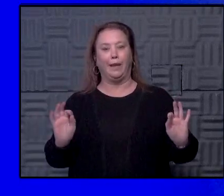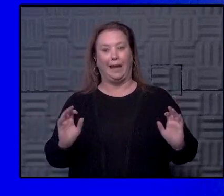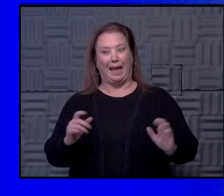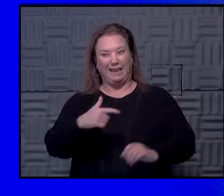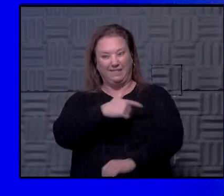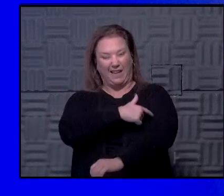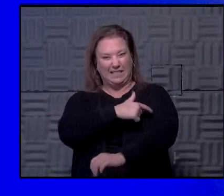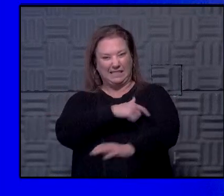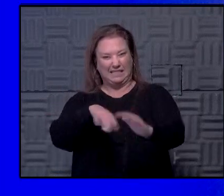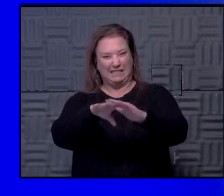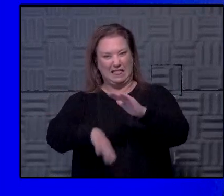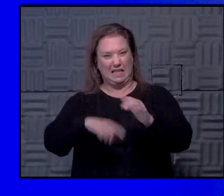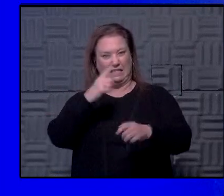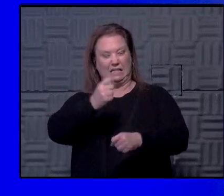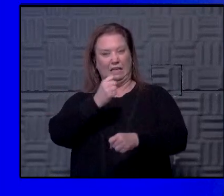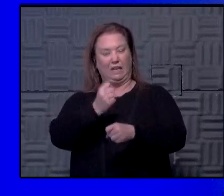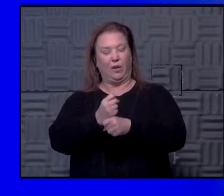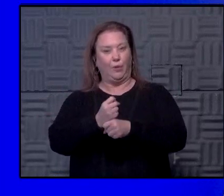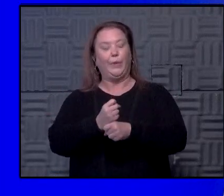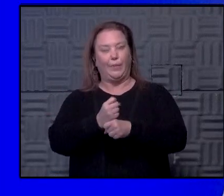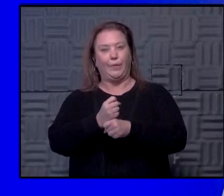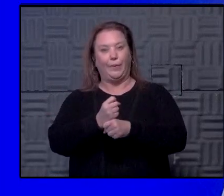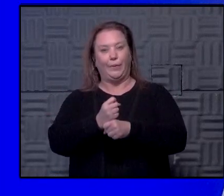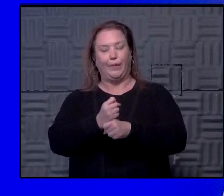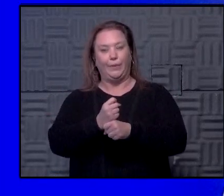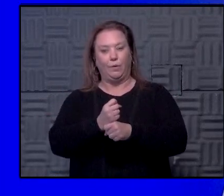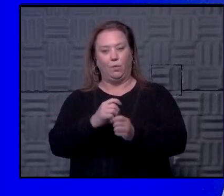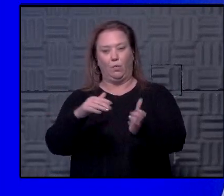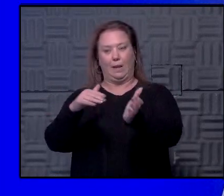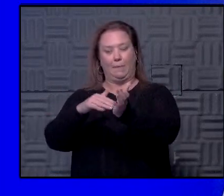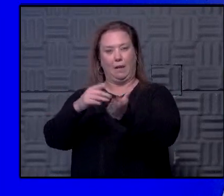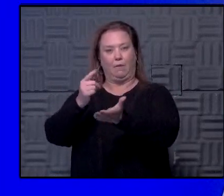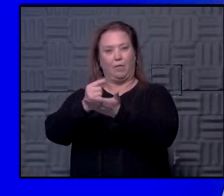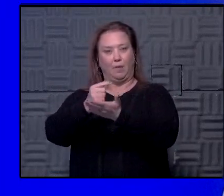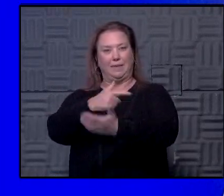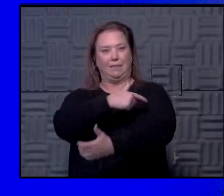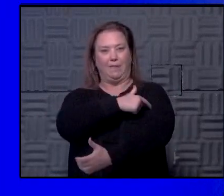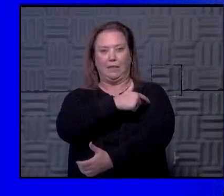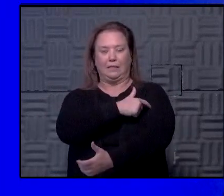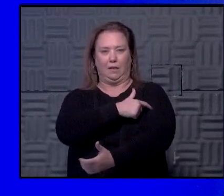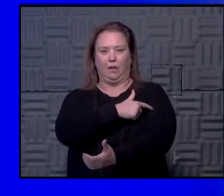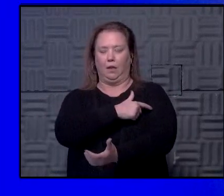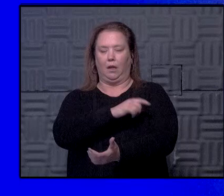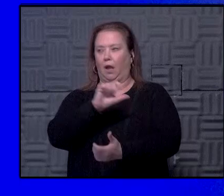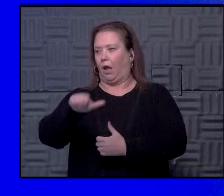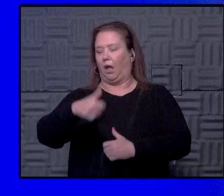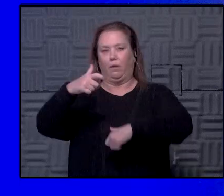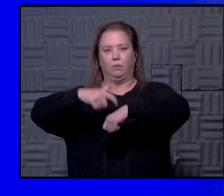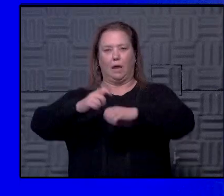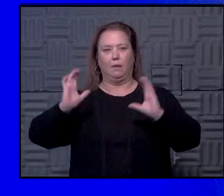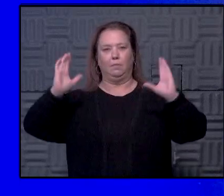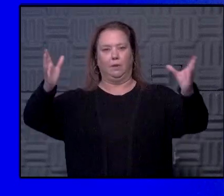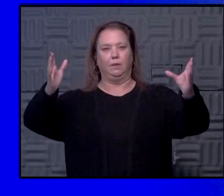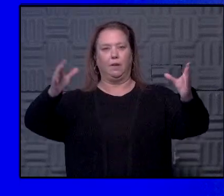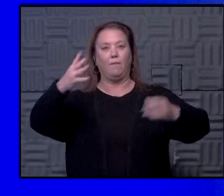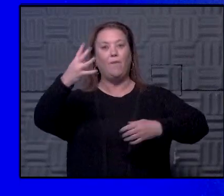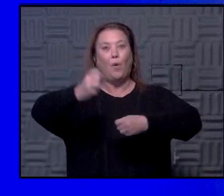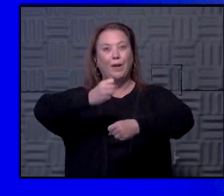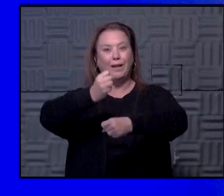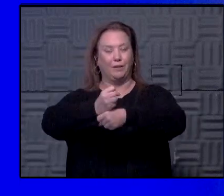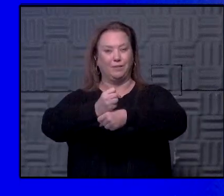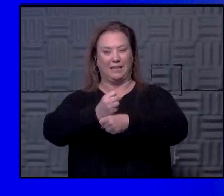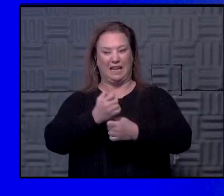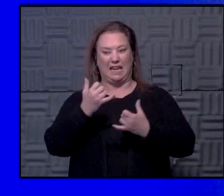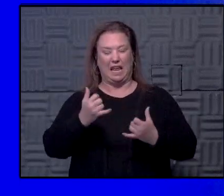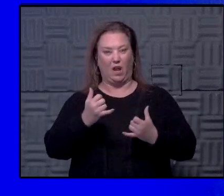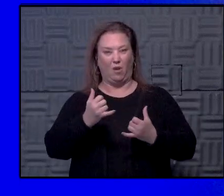vaccines in less than a year, when medical therapies and vaccines, the shortest time any other vaccine has been brought to market is 4 years, and